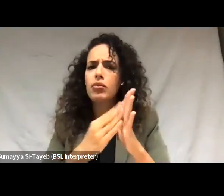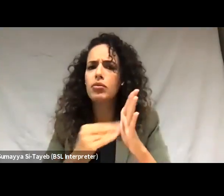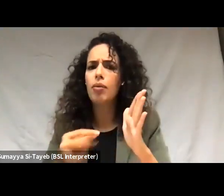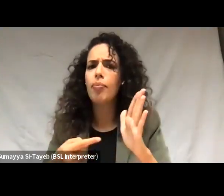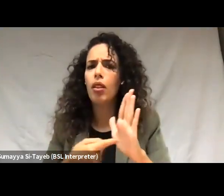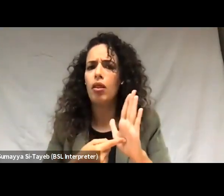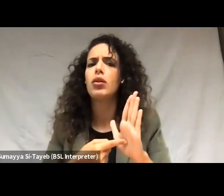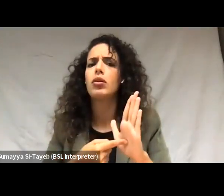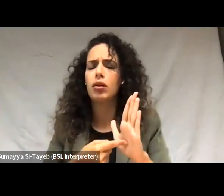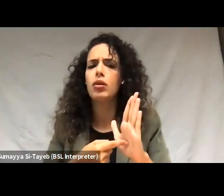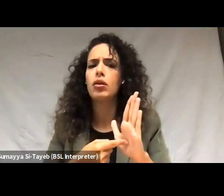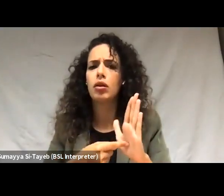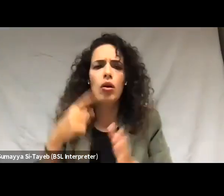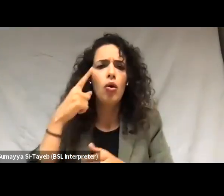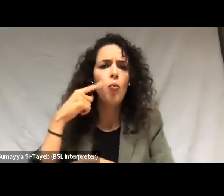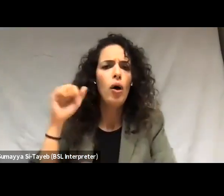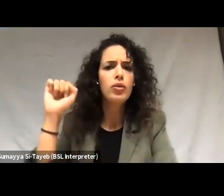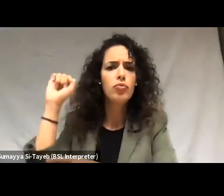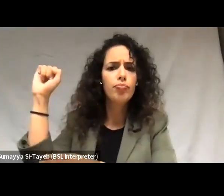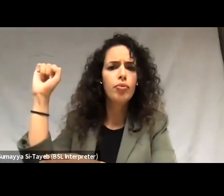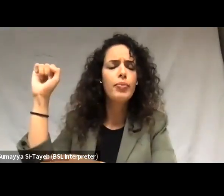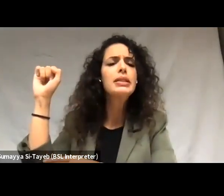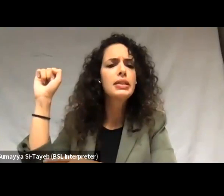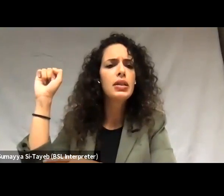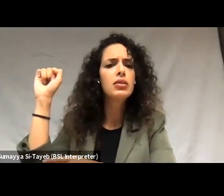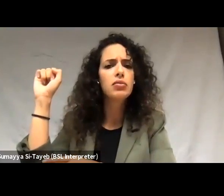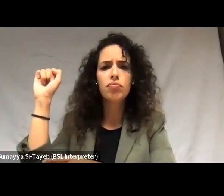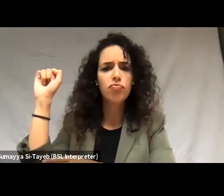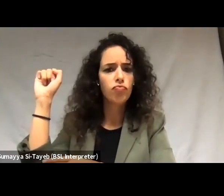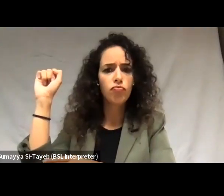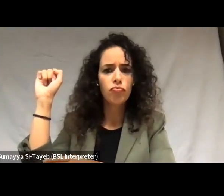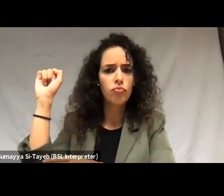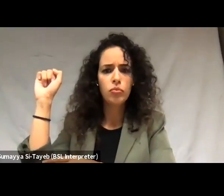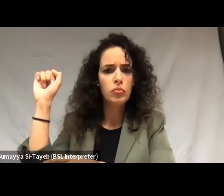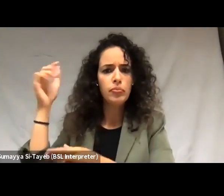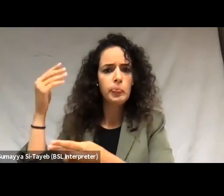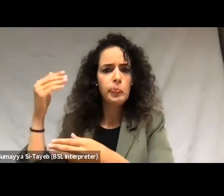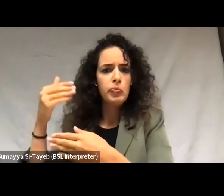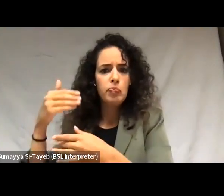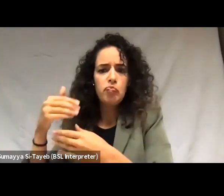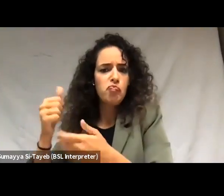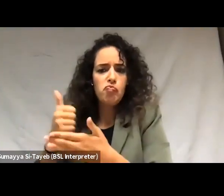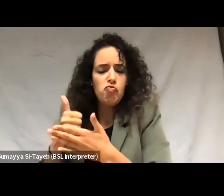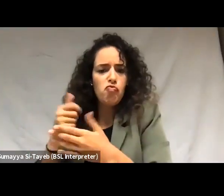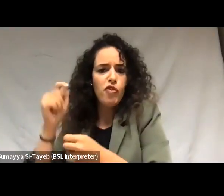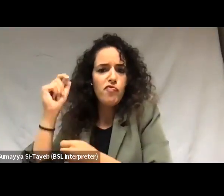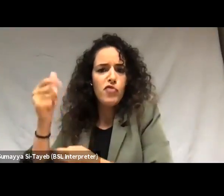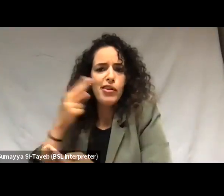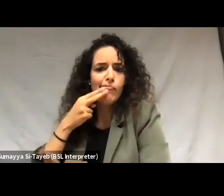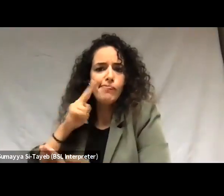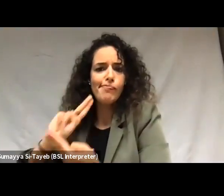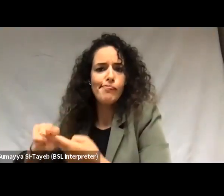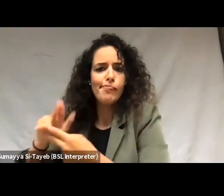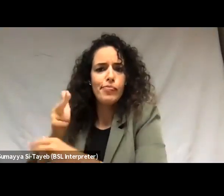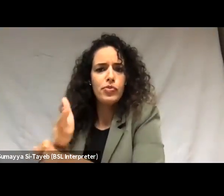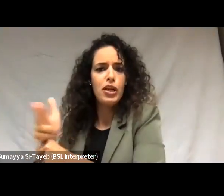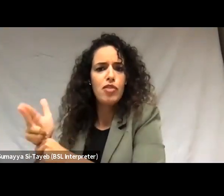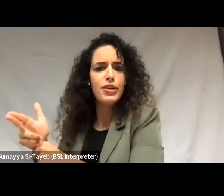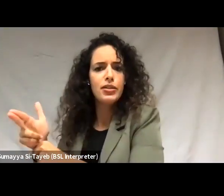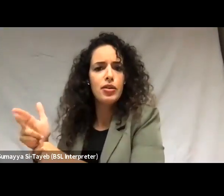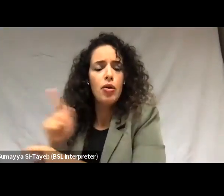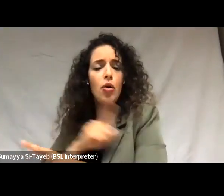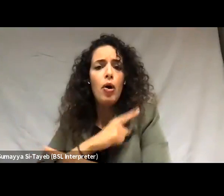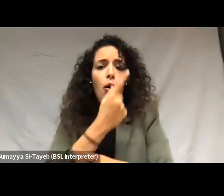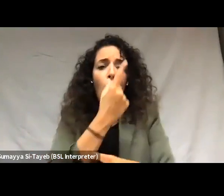the white supremacists have not been described as terrorists. and the Muslim potential